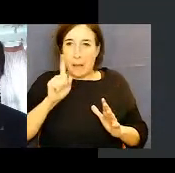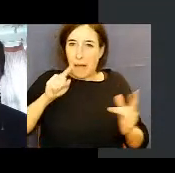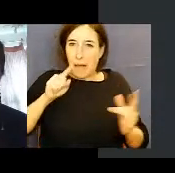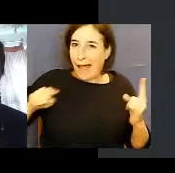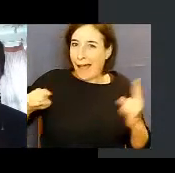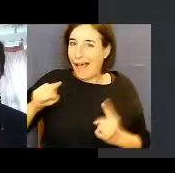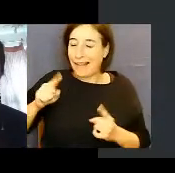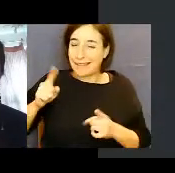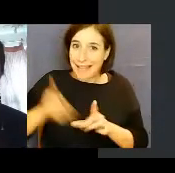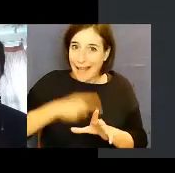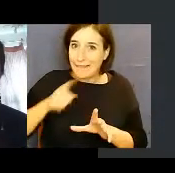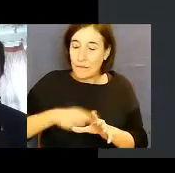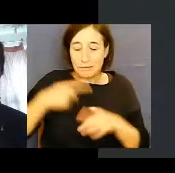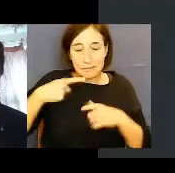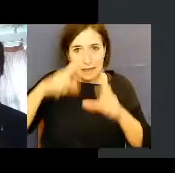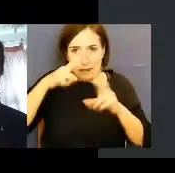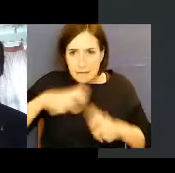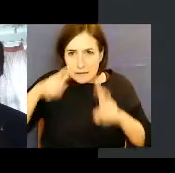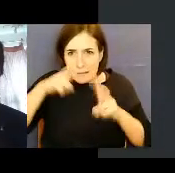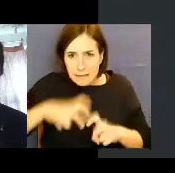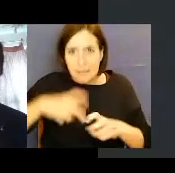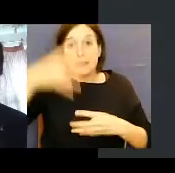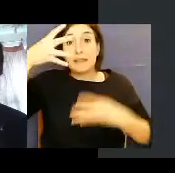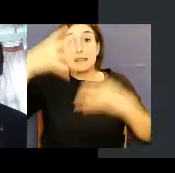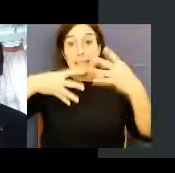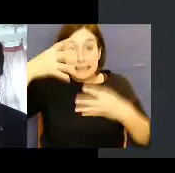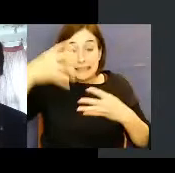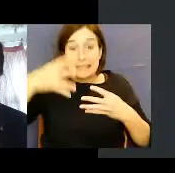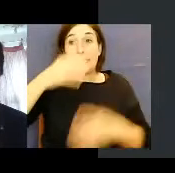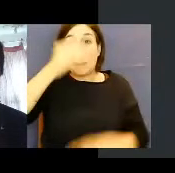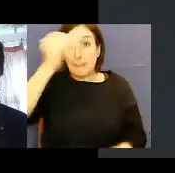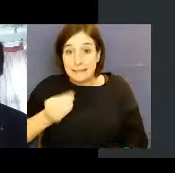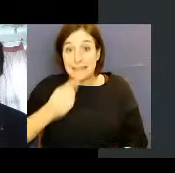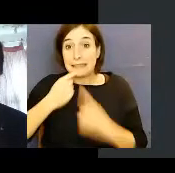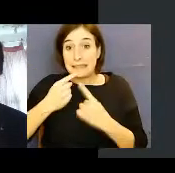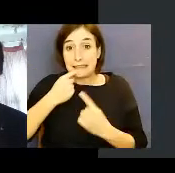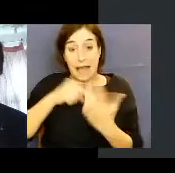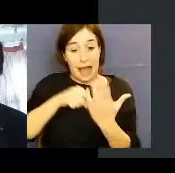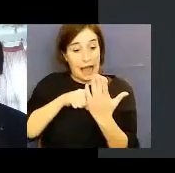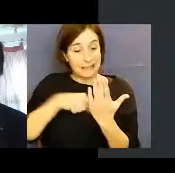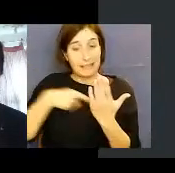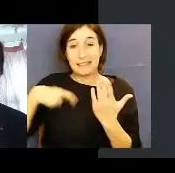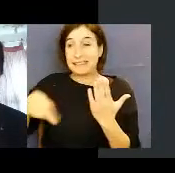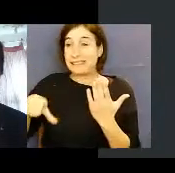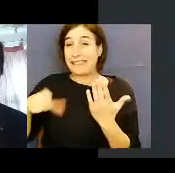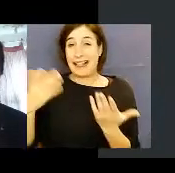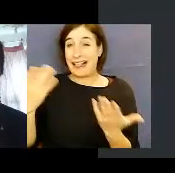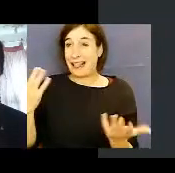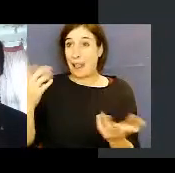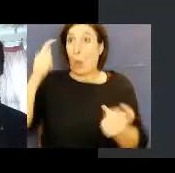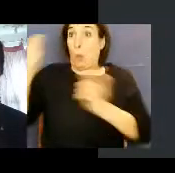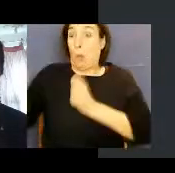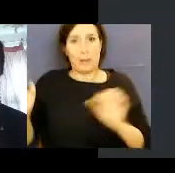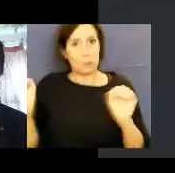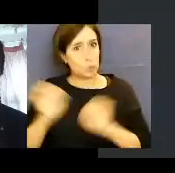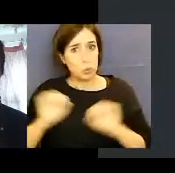the progress is still relatively slow. And as you'll see from the